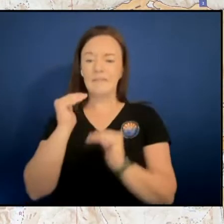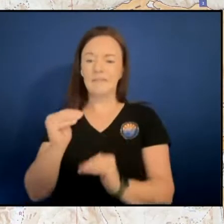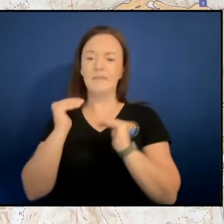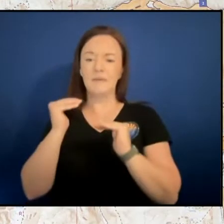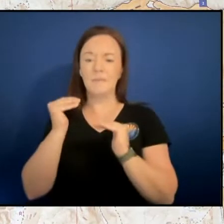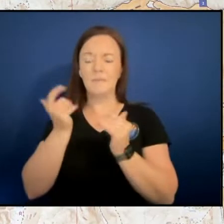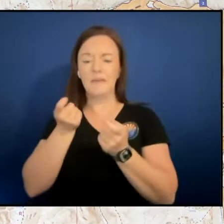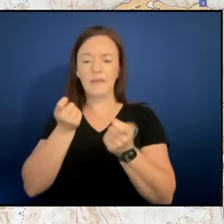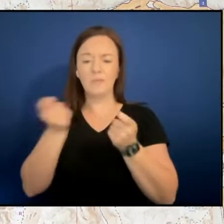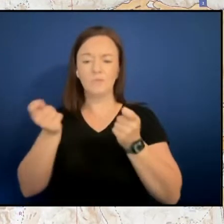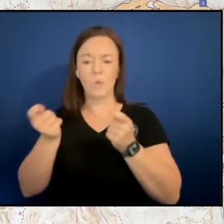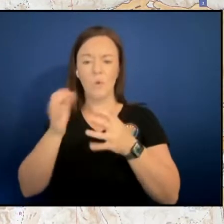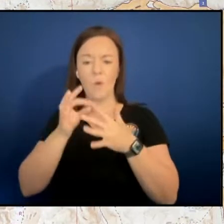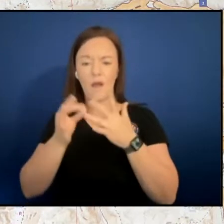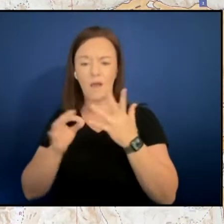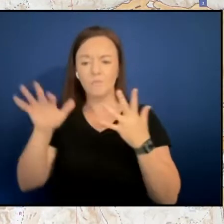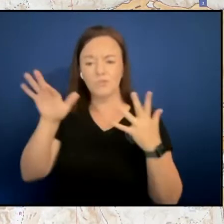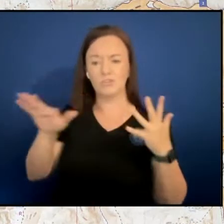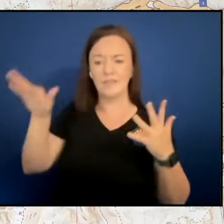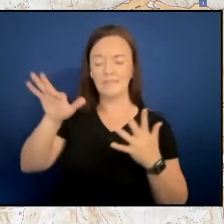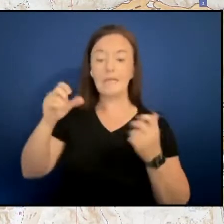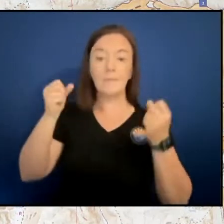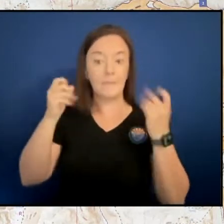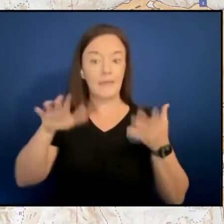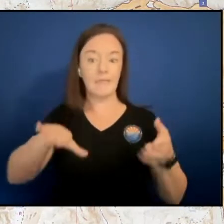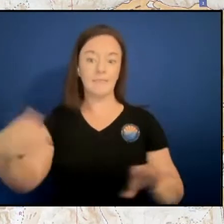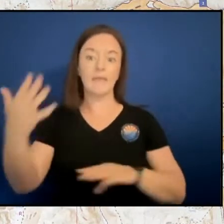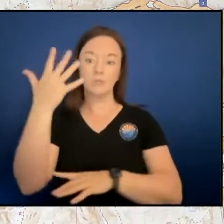country, and there's a lot of dead trees.